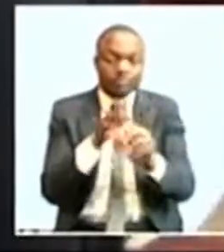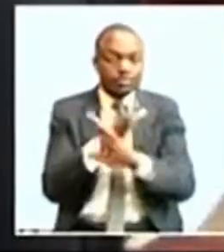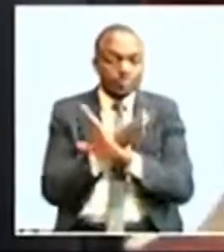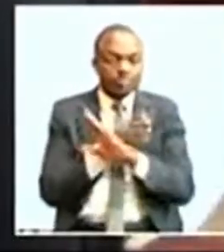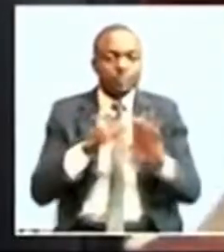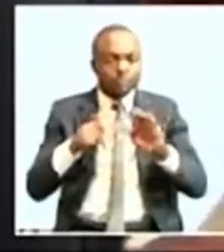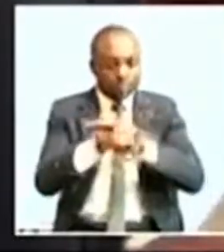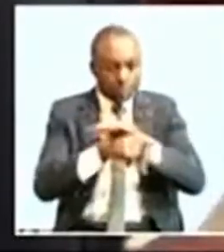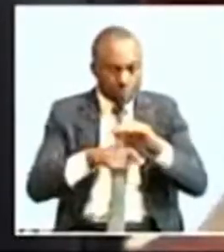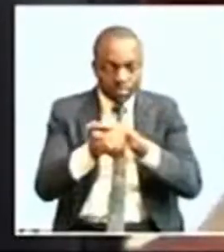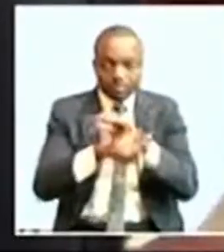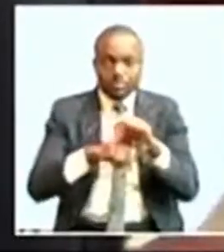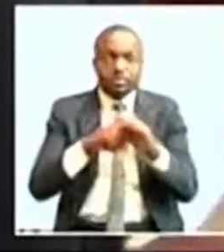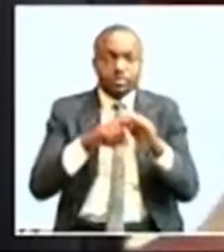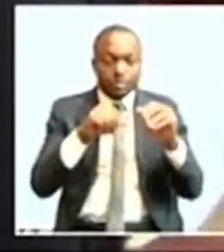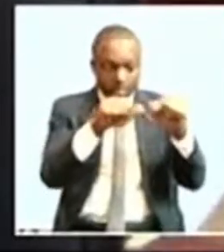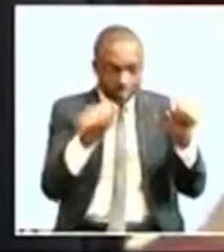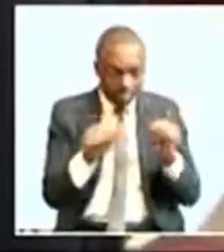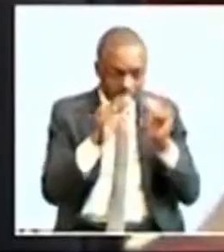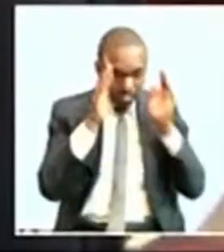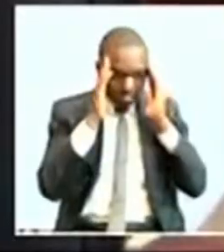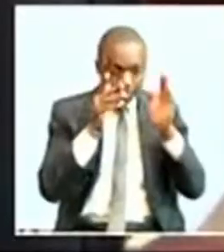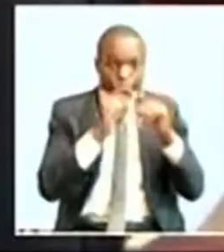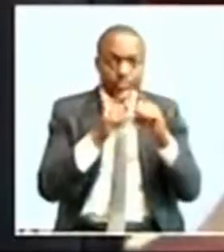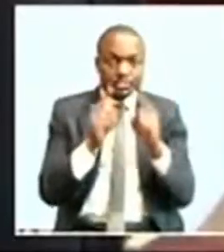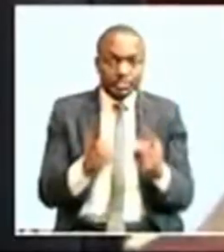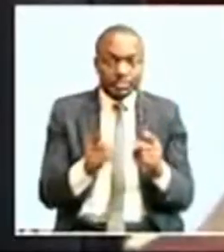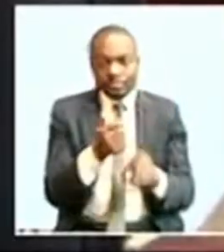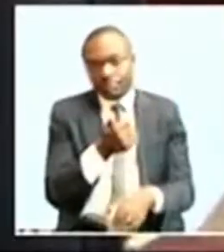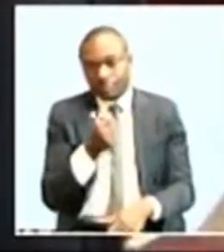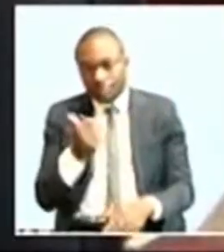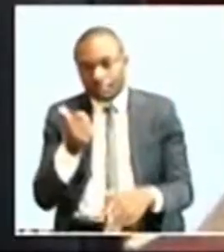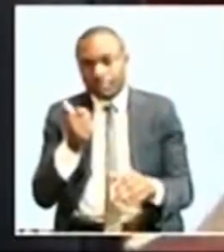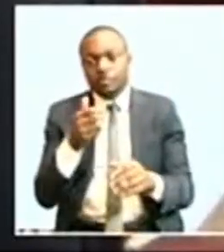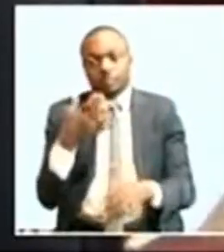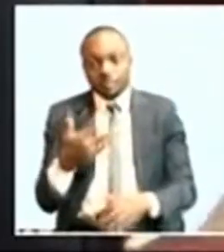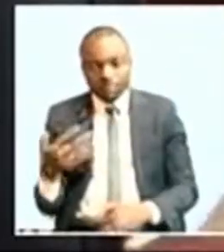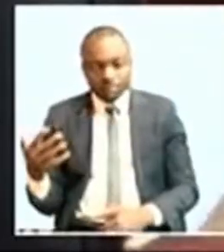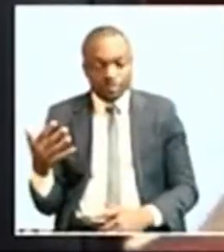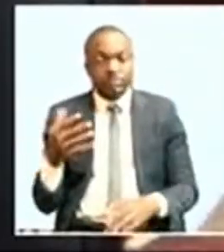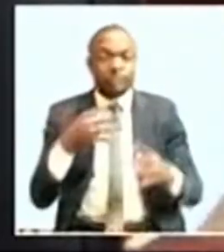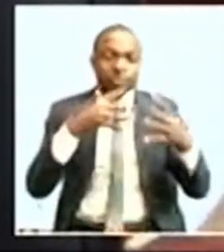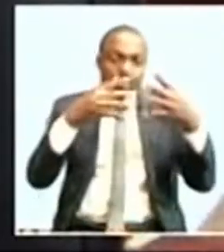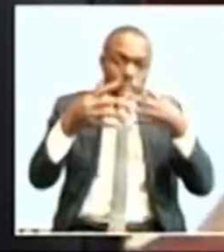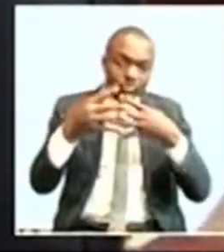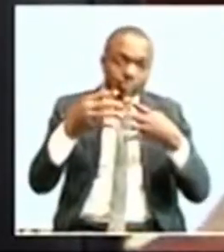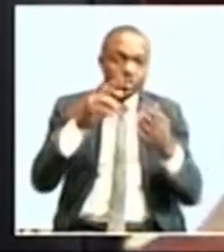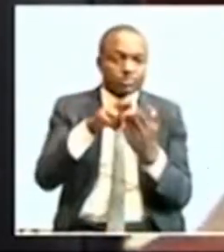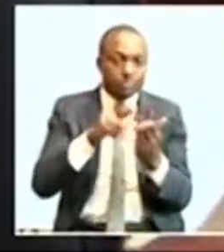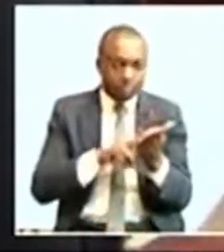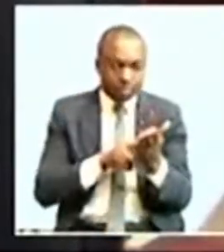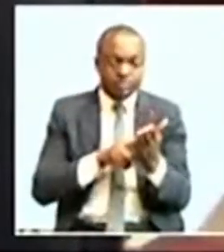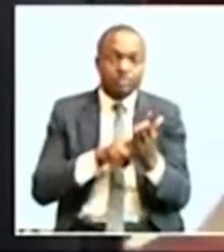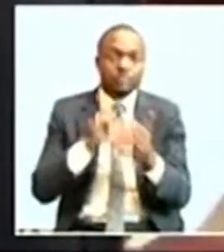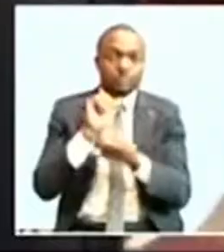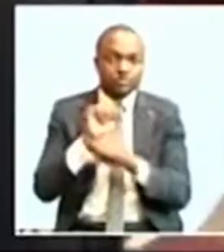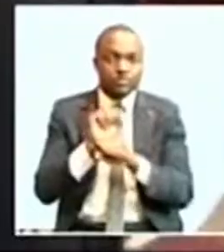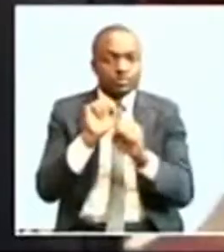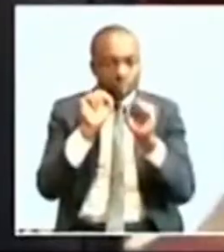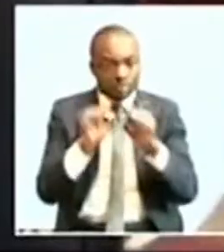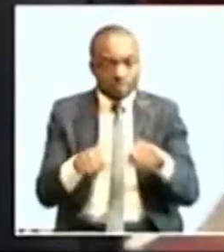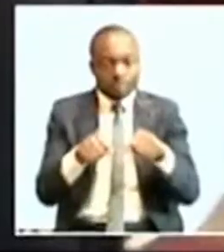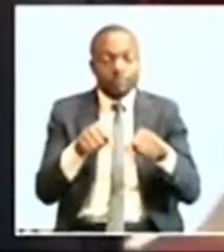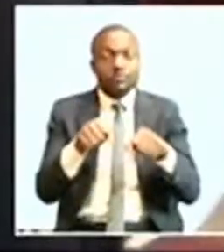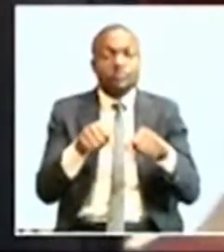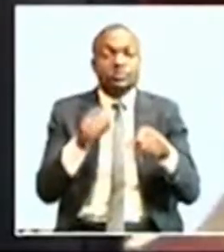primary areas of focus. But there are other implications concerning transparency and reporting obligations that may still